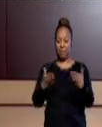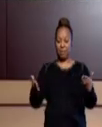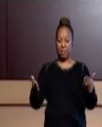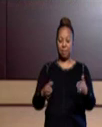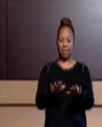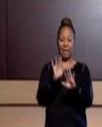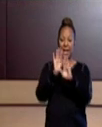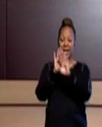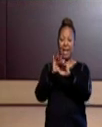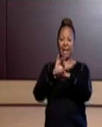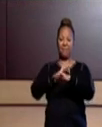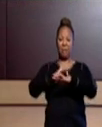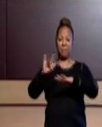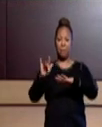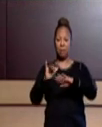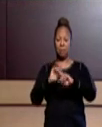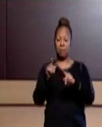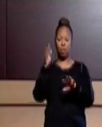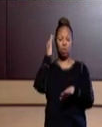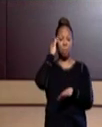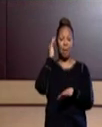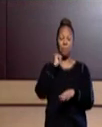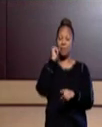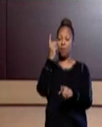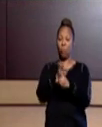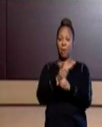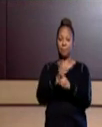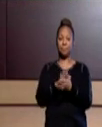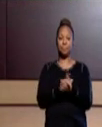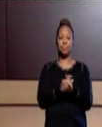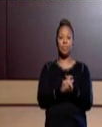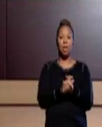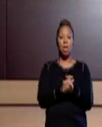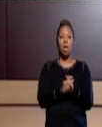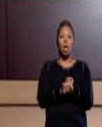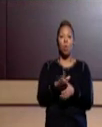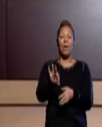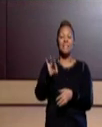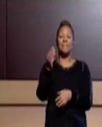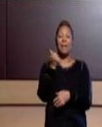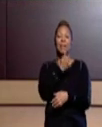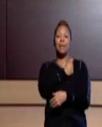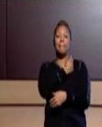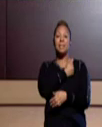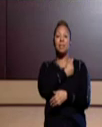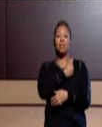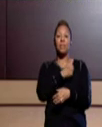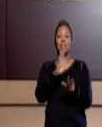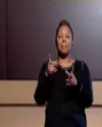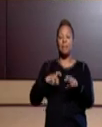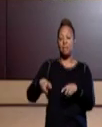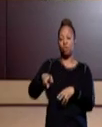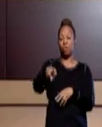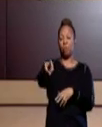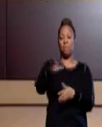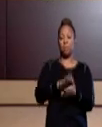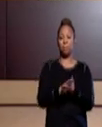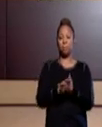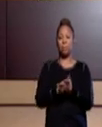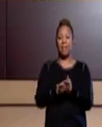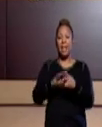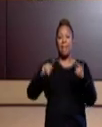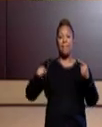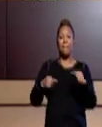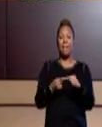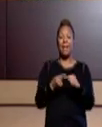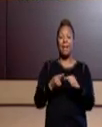the availability and accessibility, but your mind wasn't right to do it. And you know what I had to find out as I began to travel, the pain